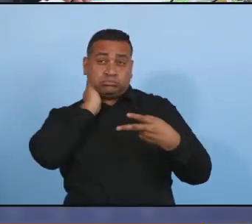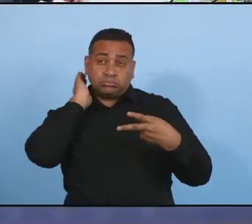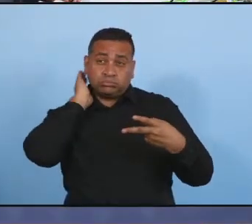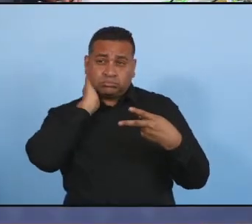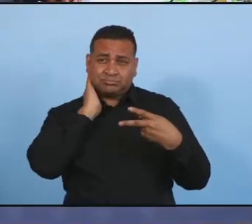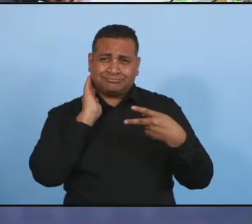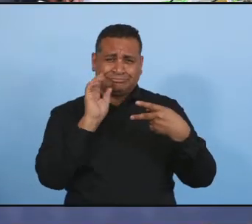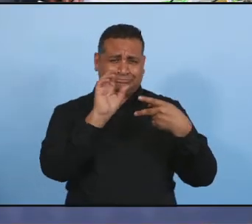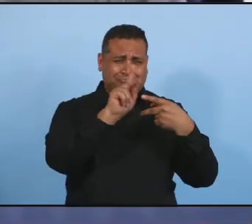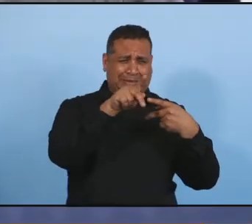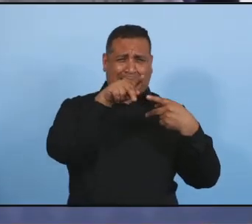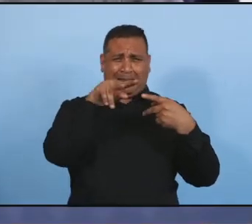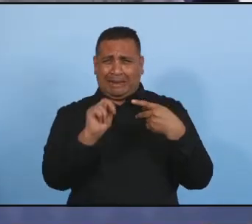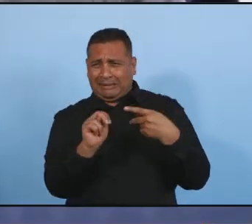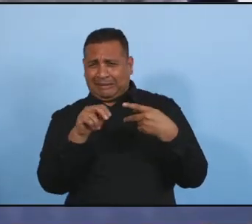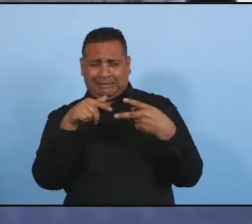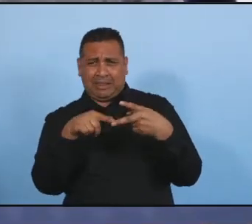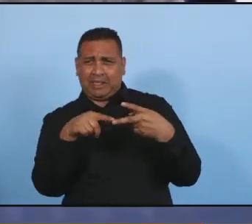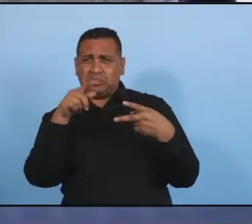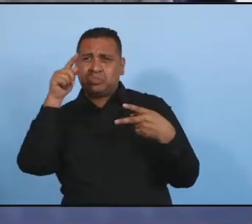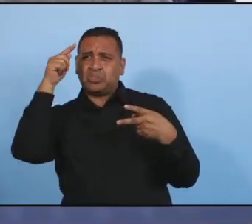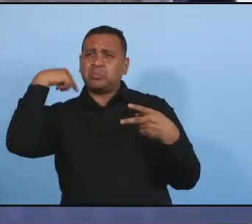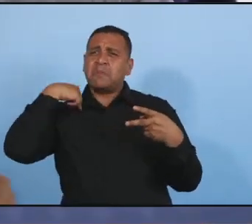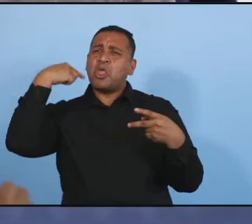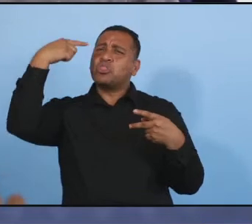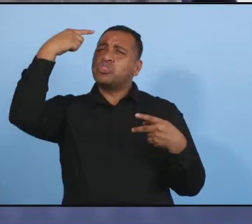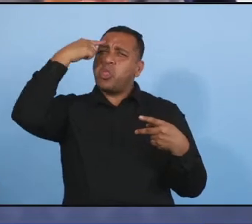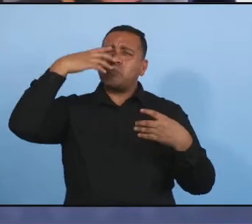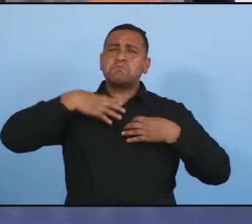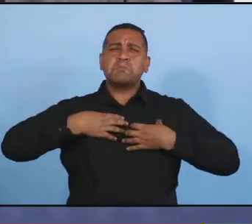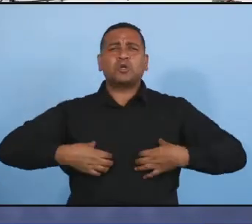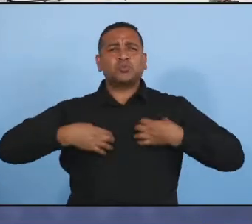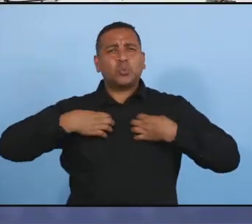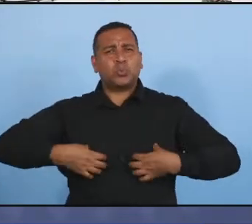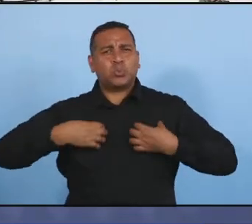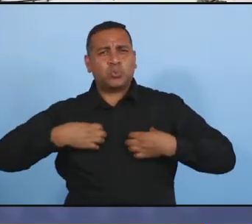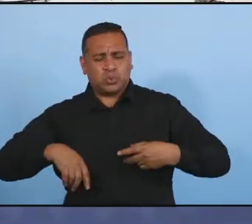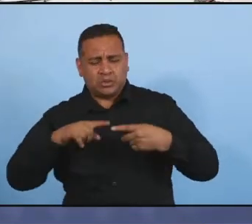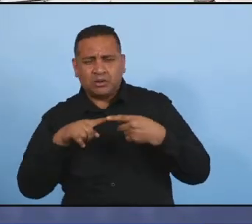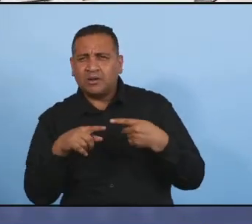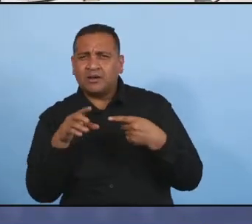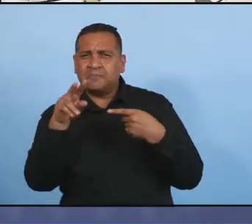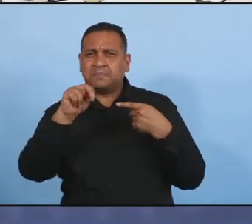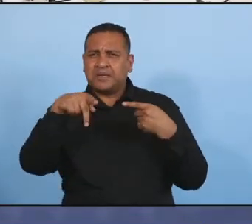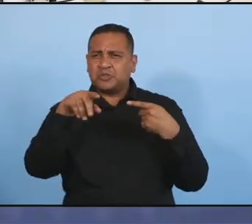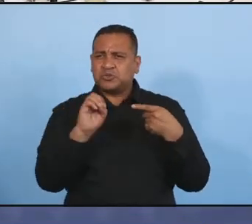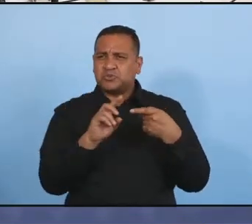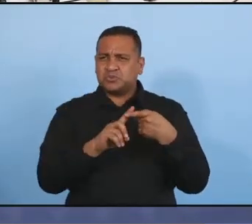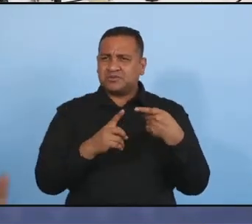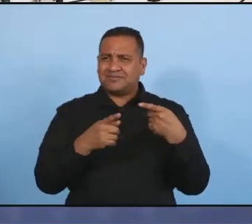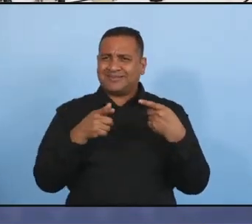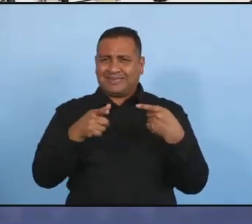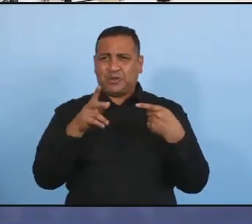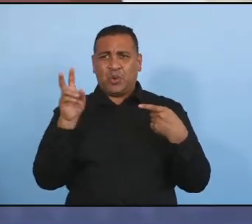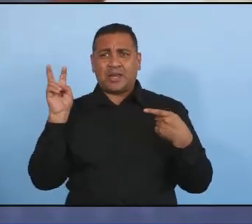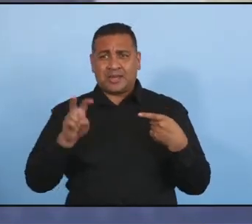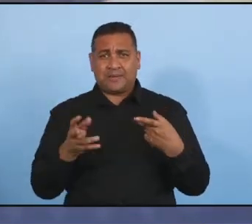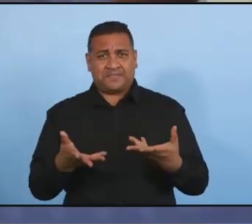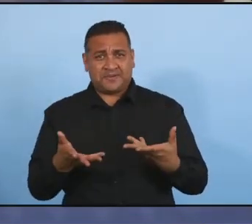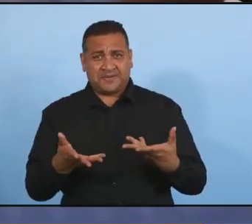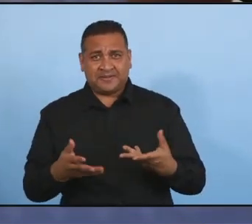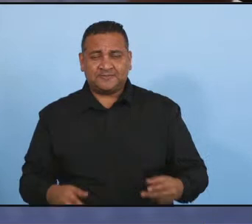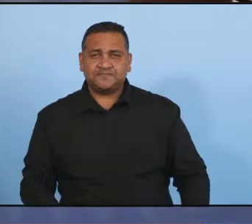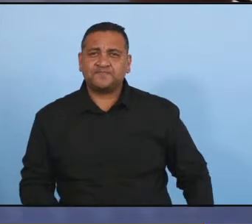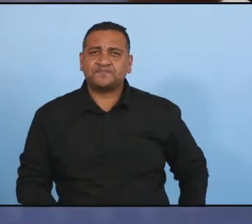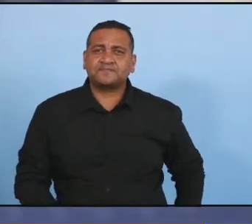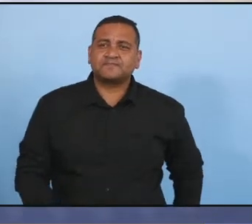pneumatics. You see what I'm saying? No, but that's why you got to come and study it. That's why you got to come and study it. Listen, so quickly, because